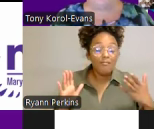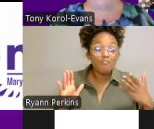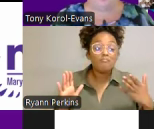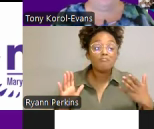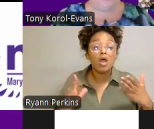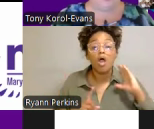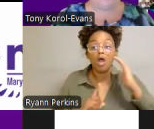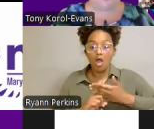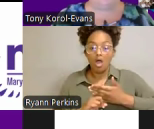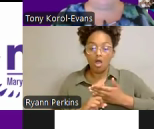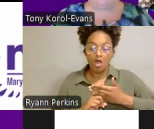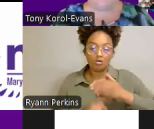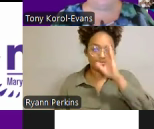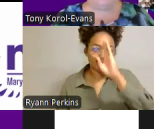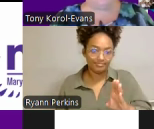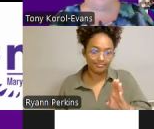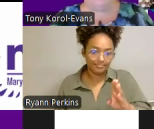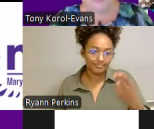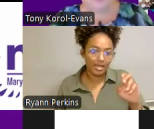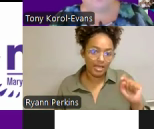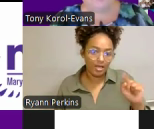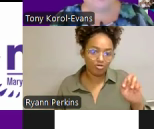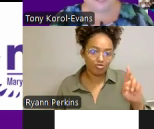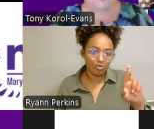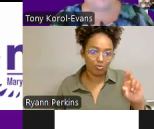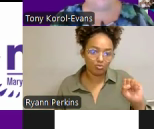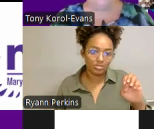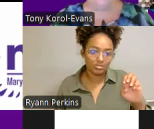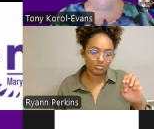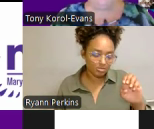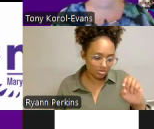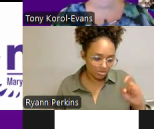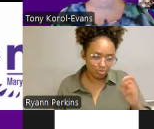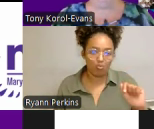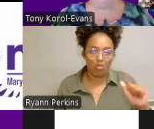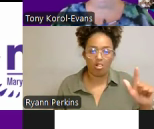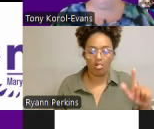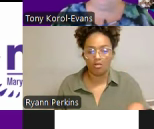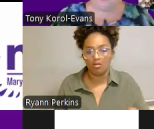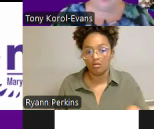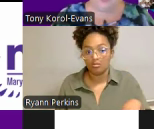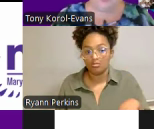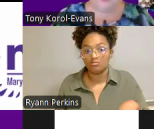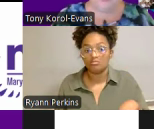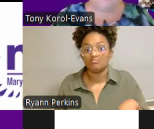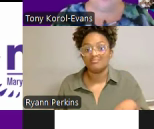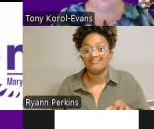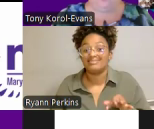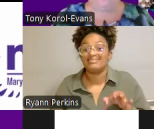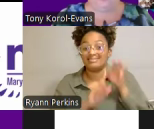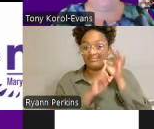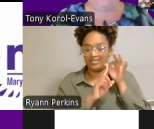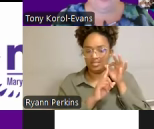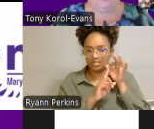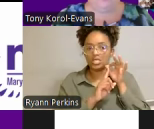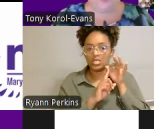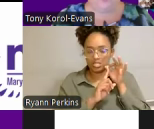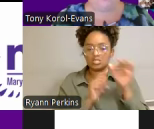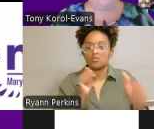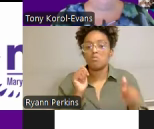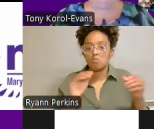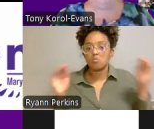if their current relationship is with a person of the opposite sex. And so that coercion has a whole nother